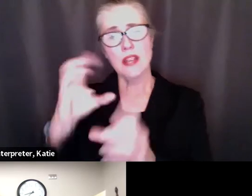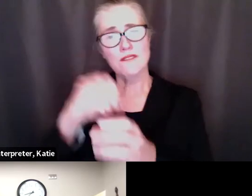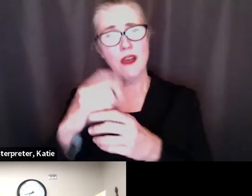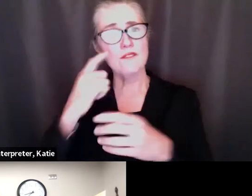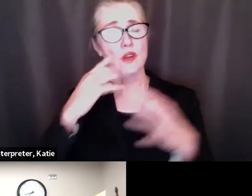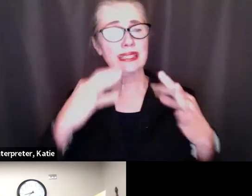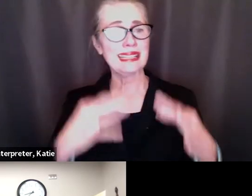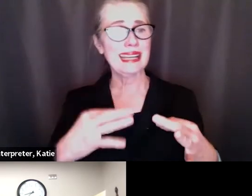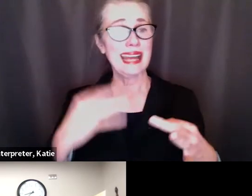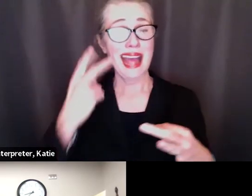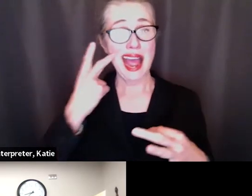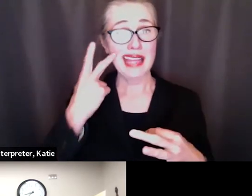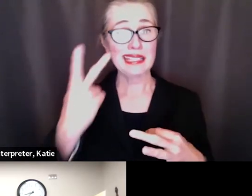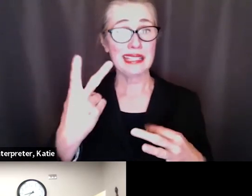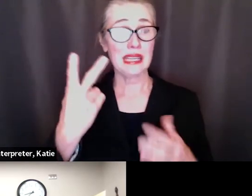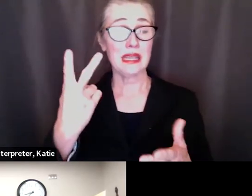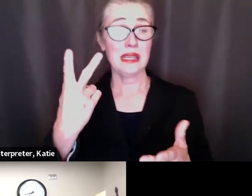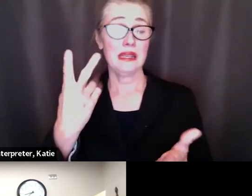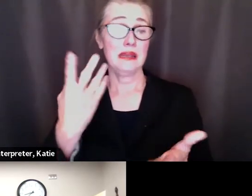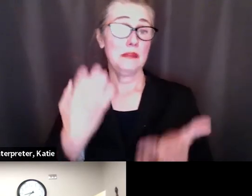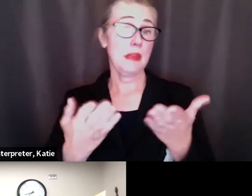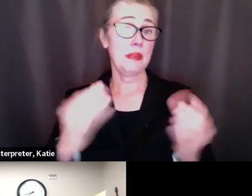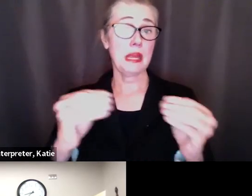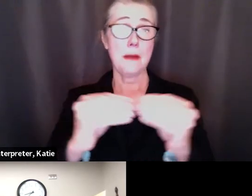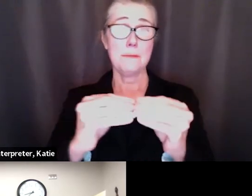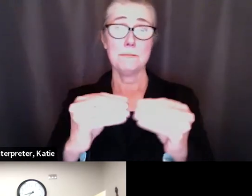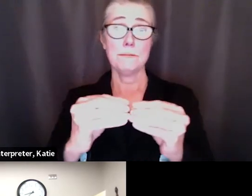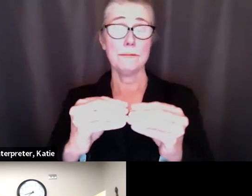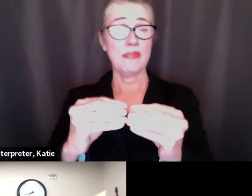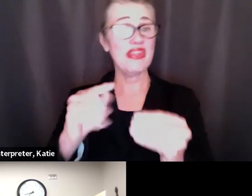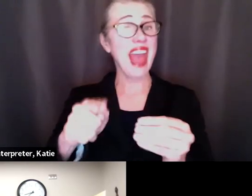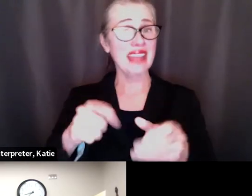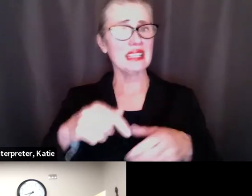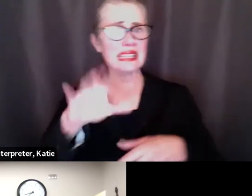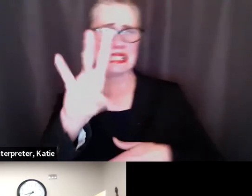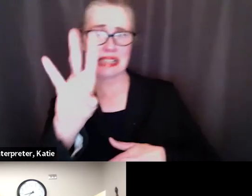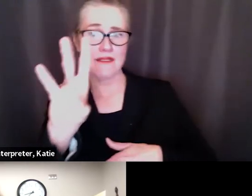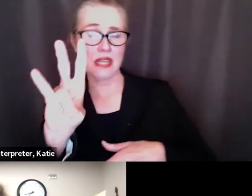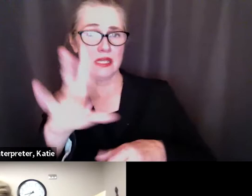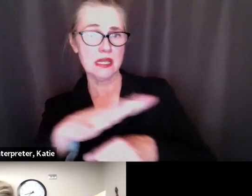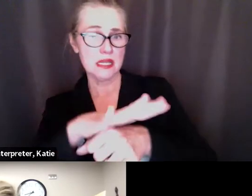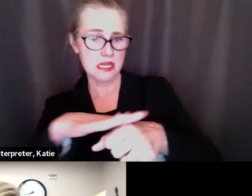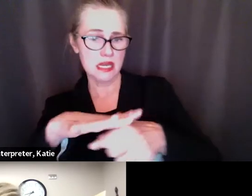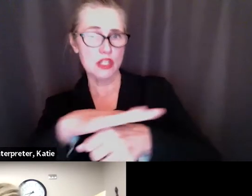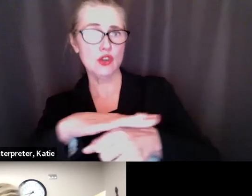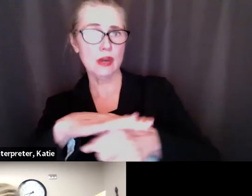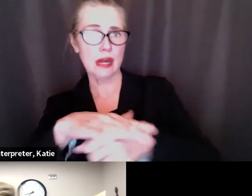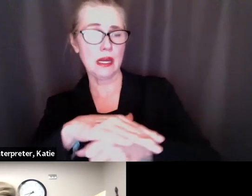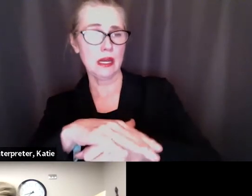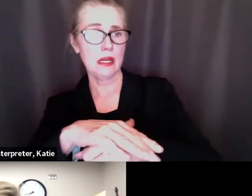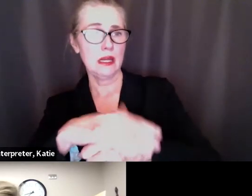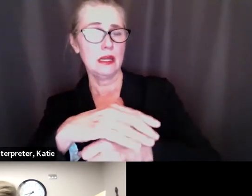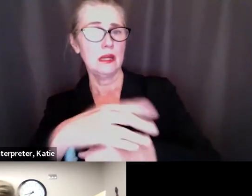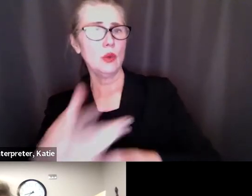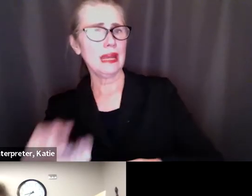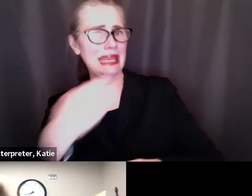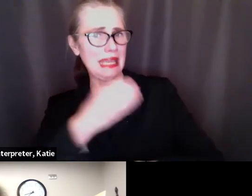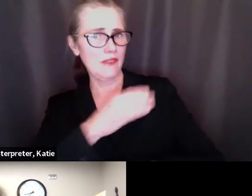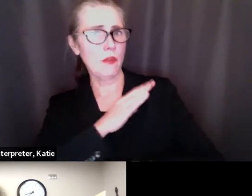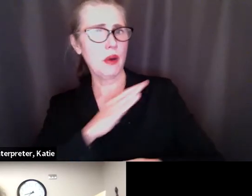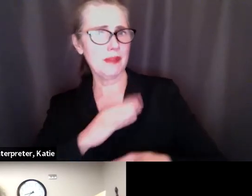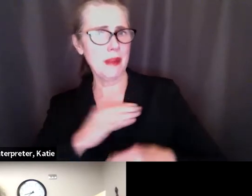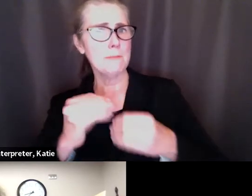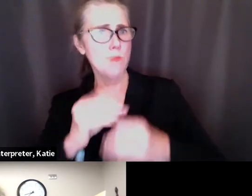powerful potential of deeper work and involvement of board members through the creation of subcommittees for example i also see the